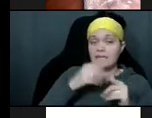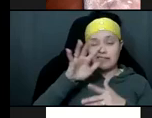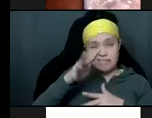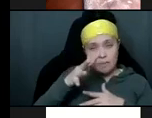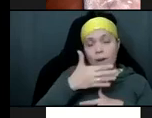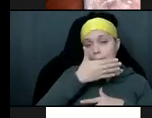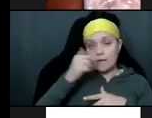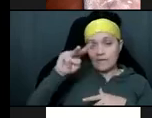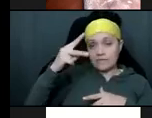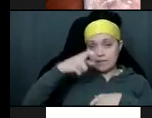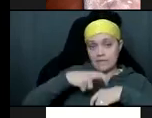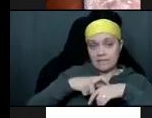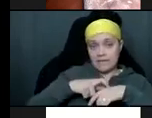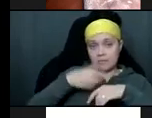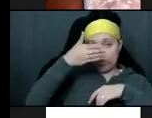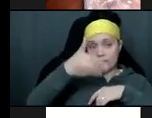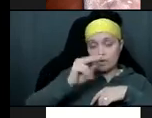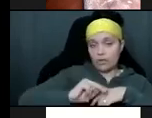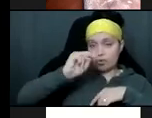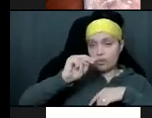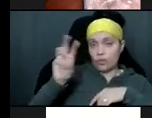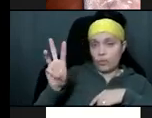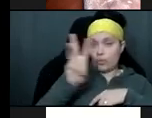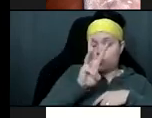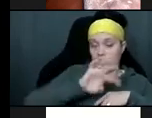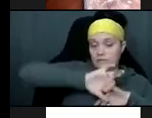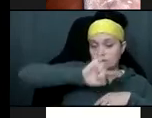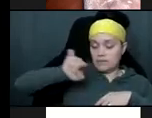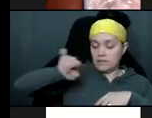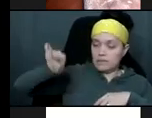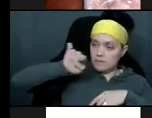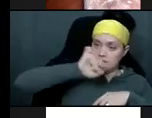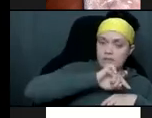better going there on the northwest side of Australia.